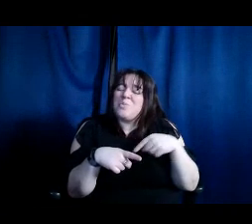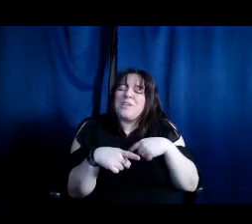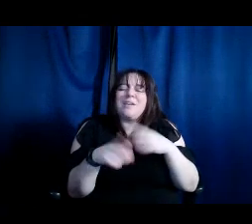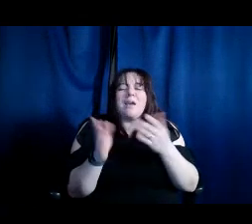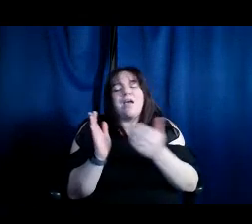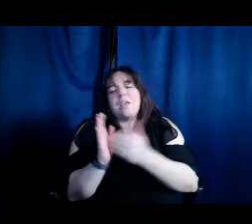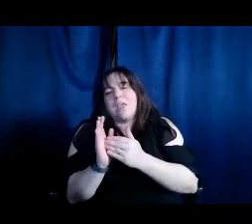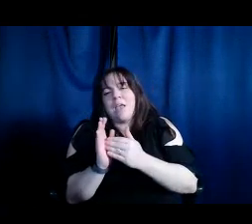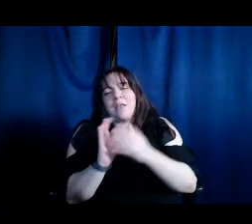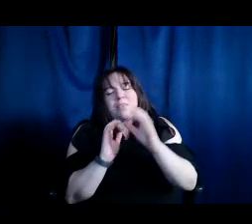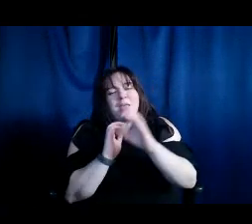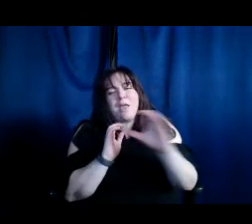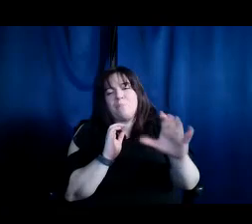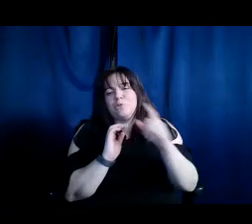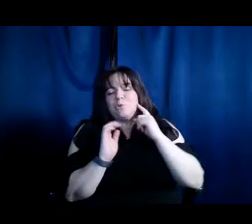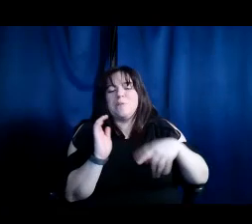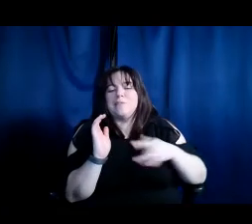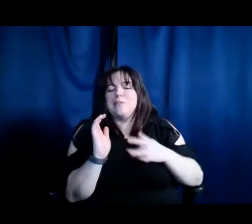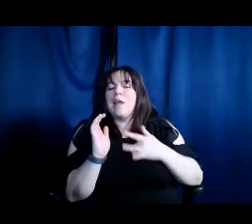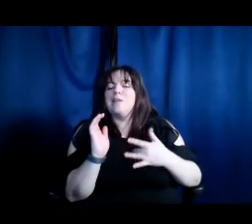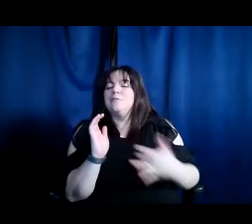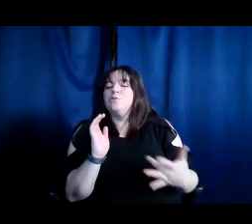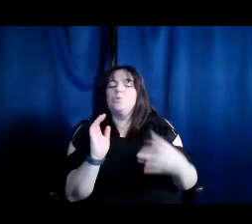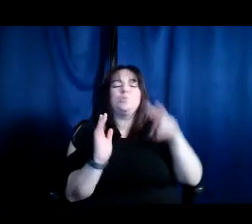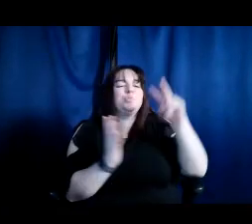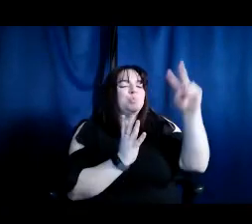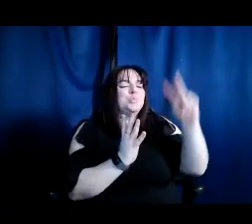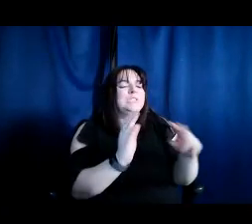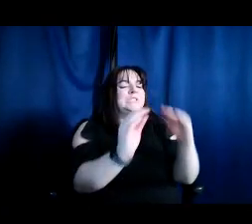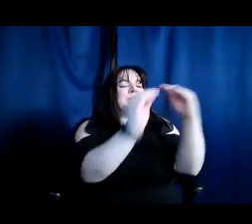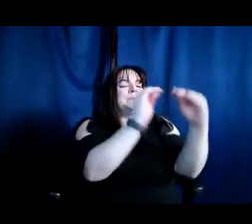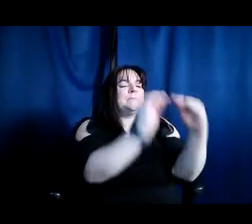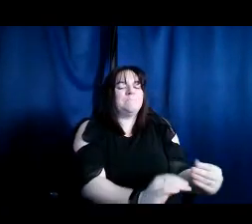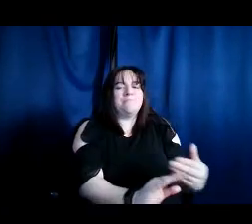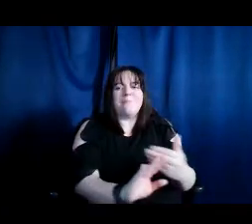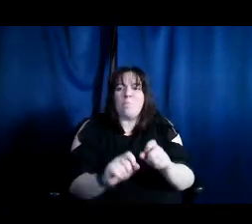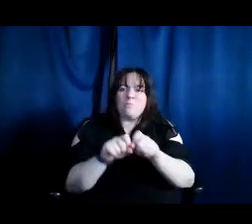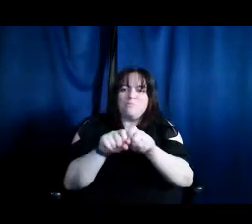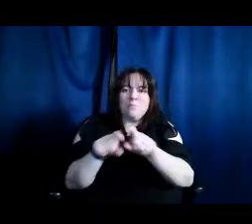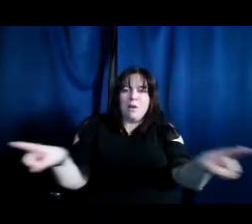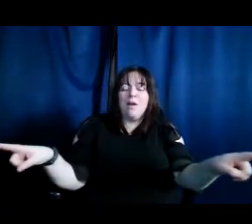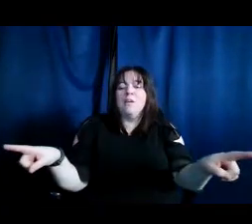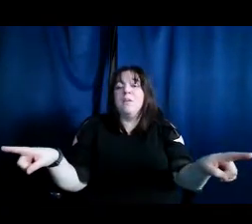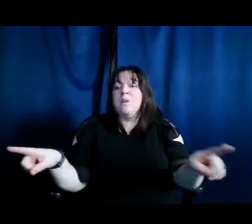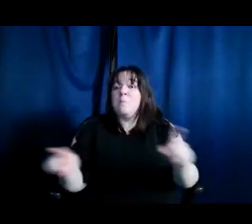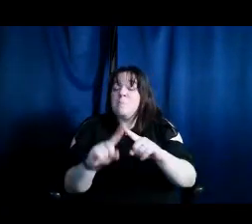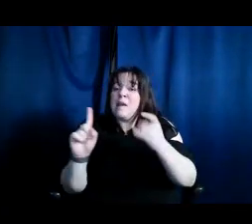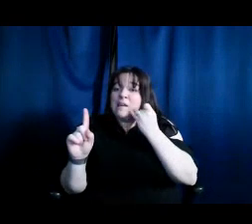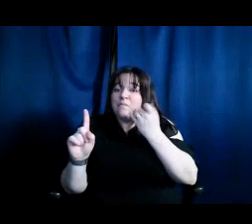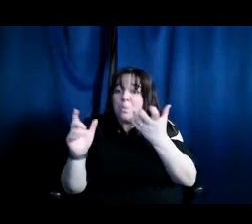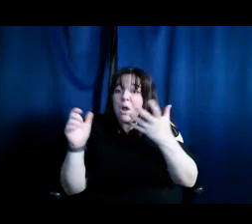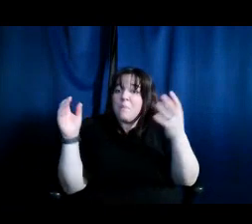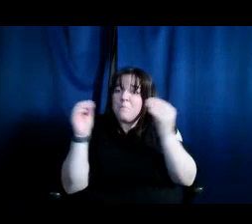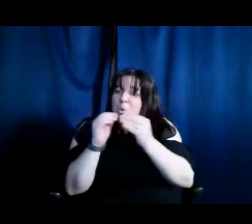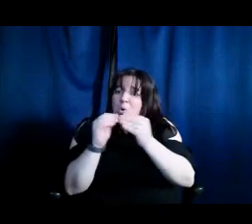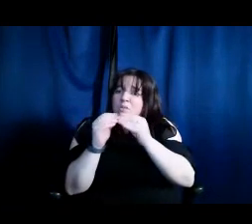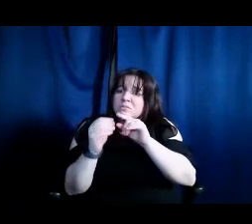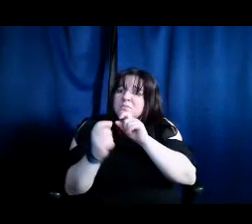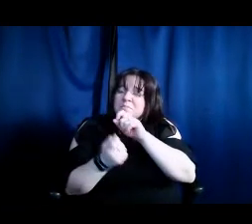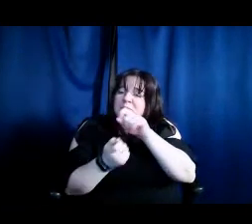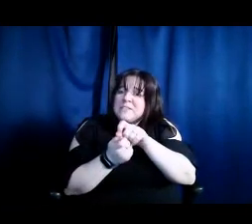archive it. But if you would like more definite information, please reach out to us about how we can meet